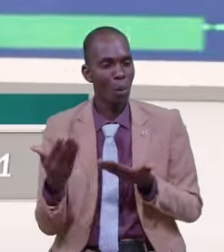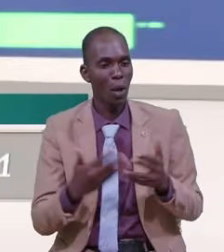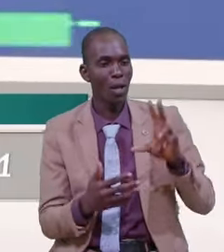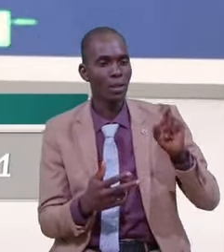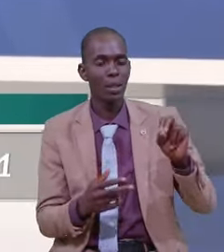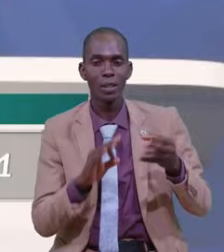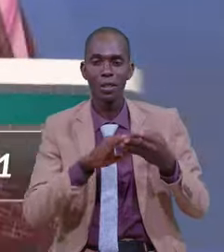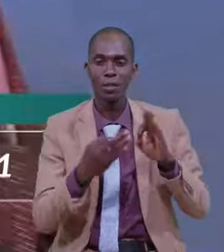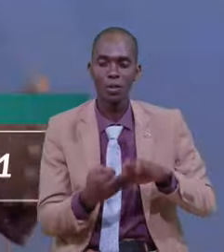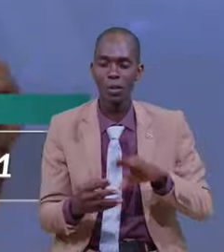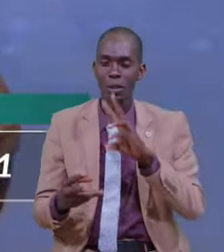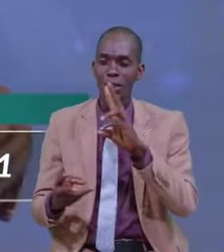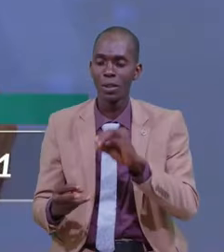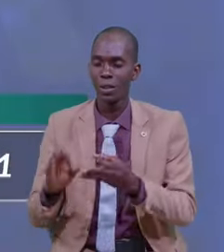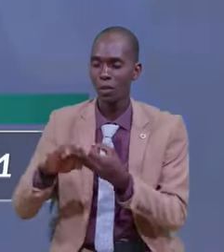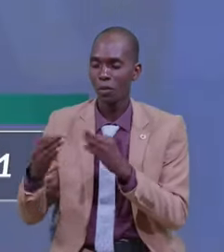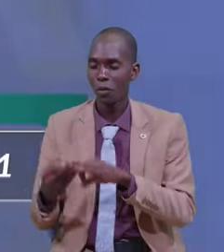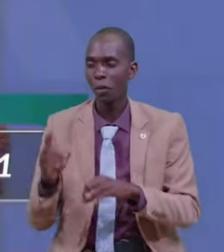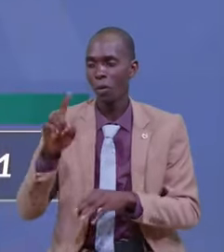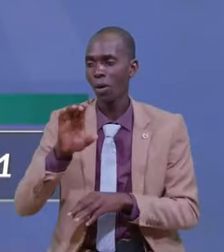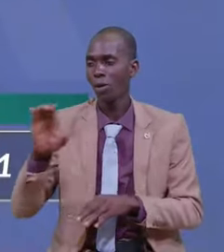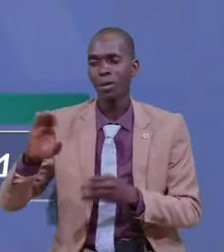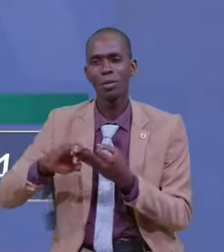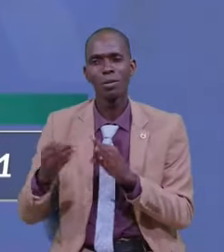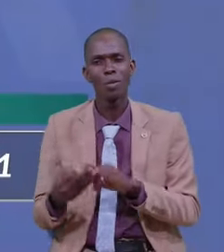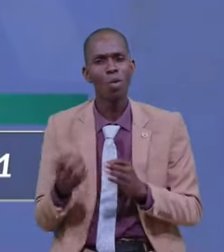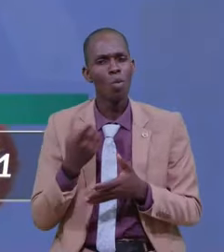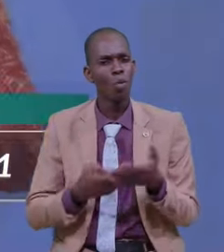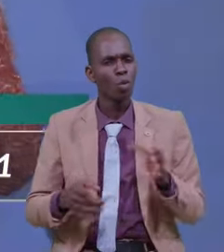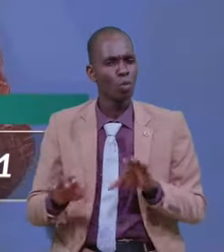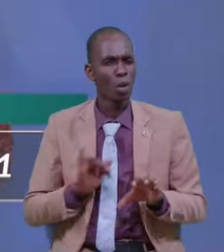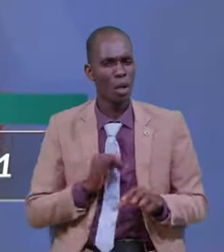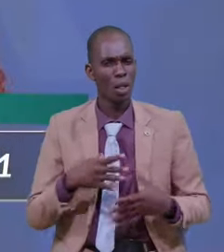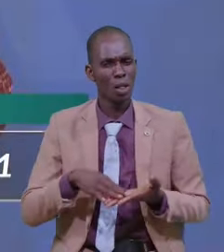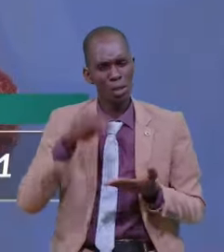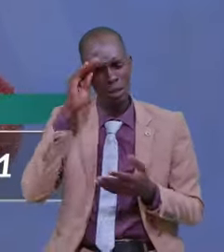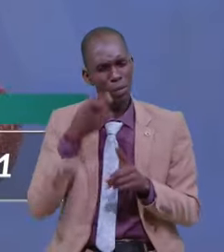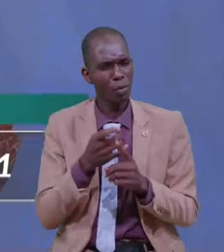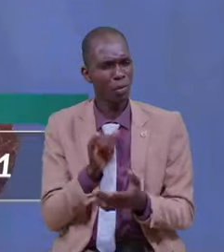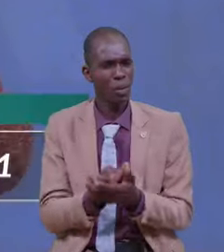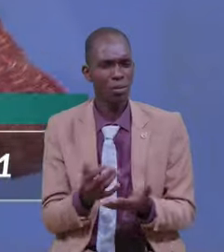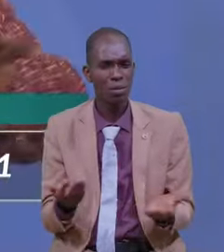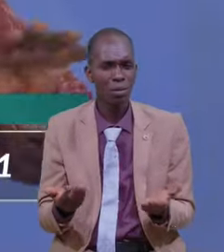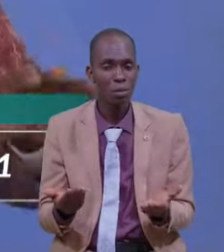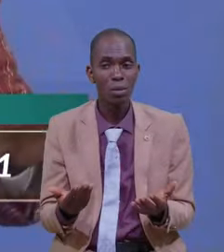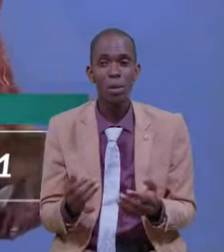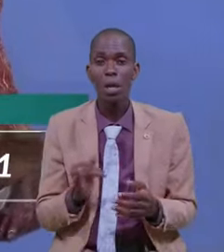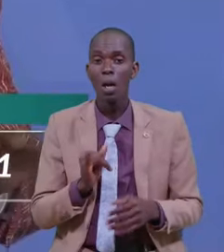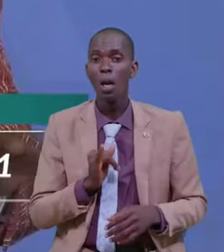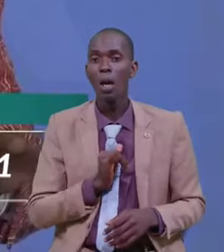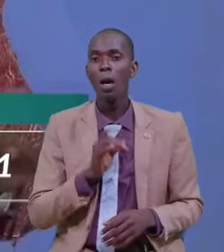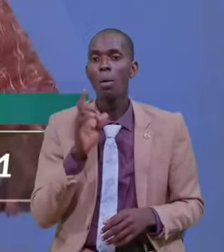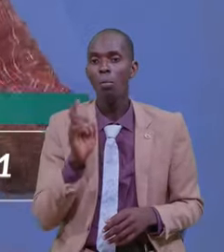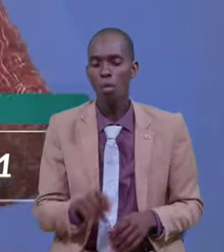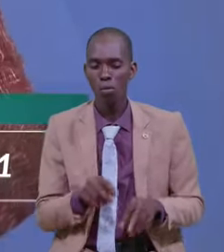60-fold, 100-fold. What do I learn from that? I must look at what I'm